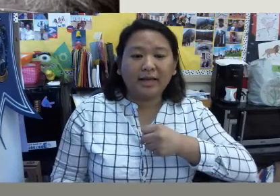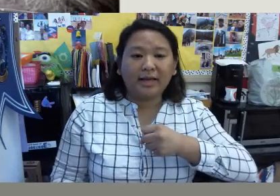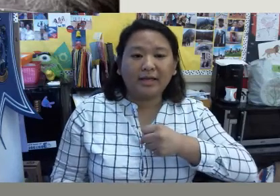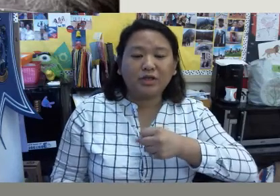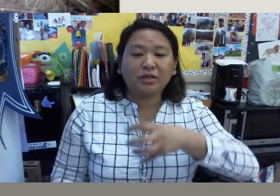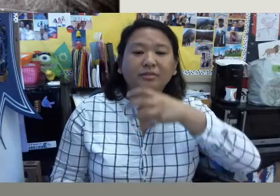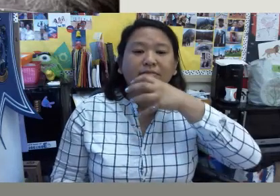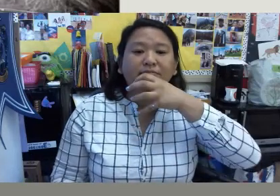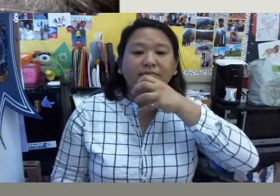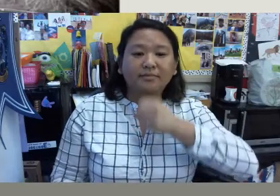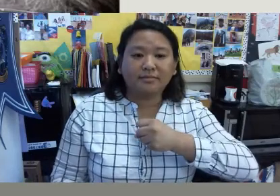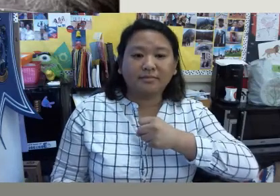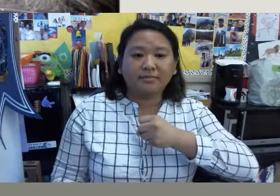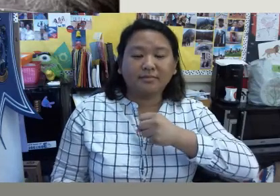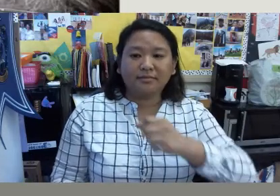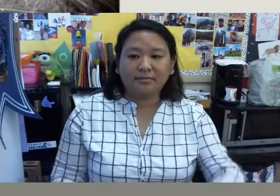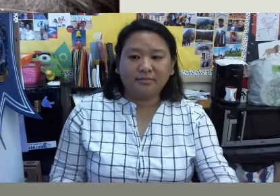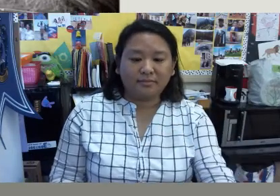Old age.